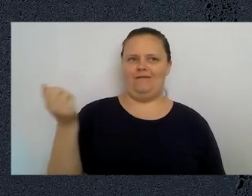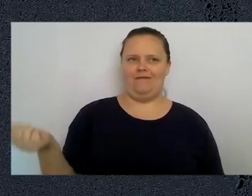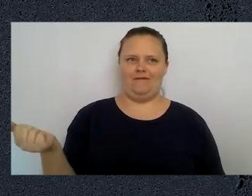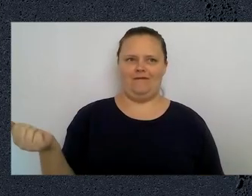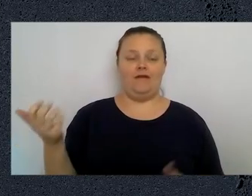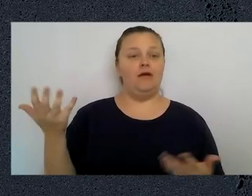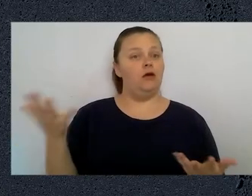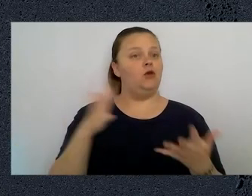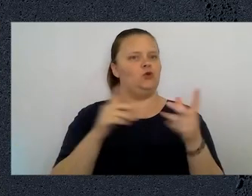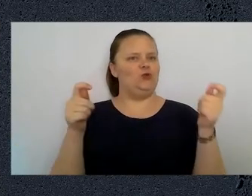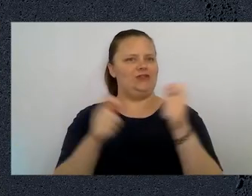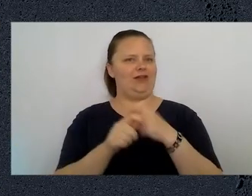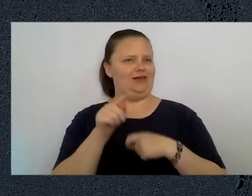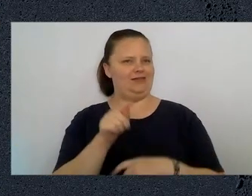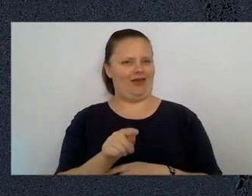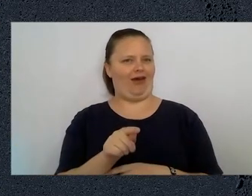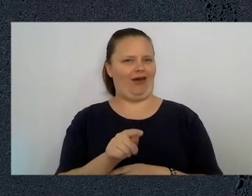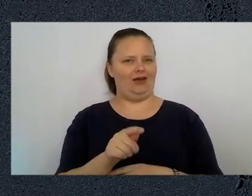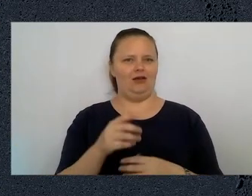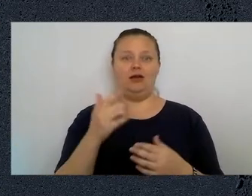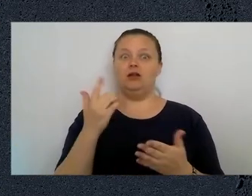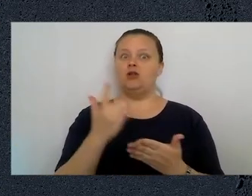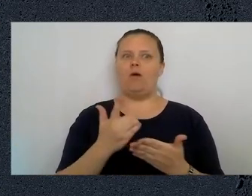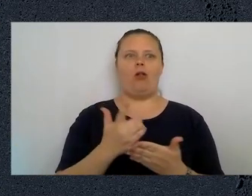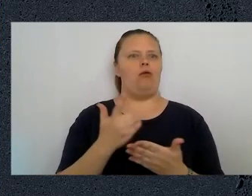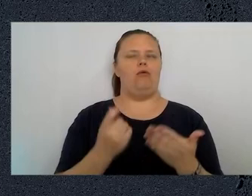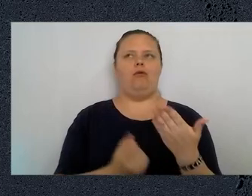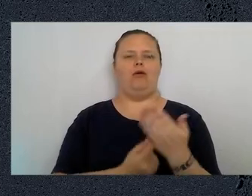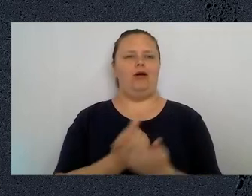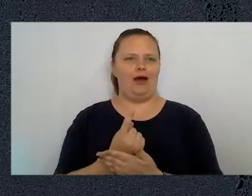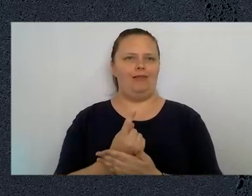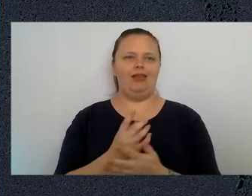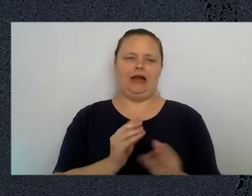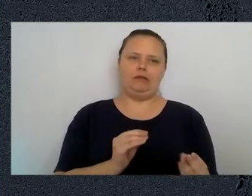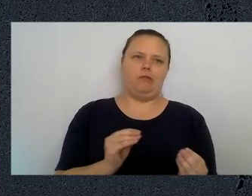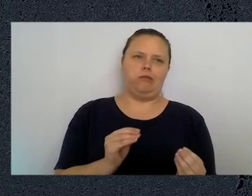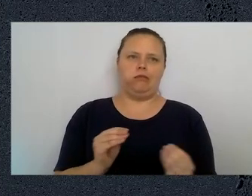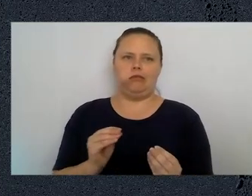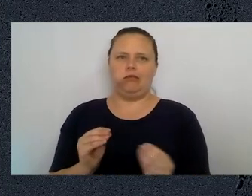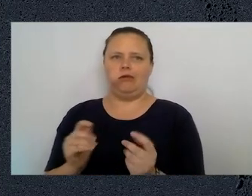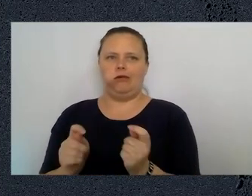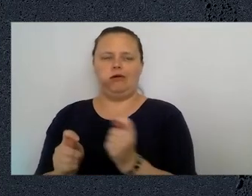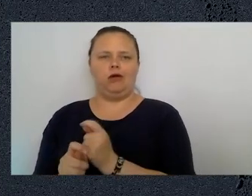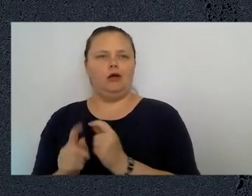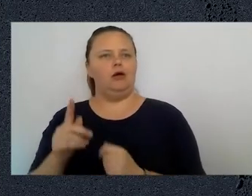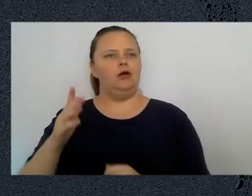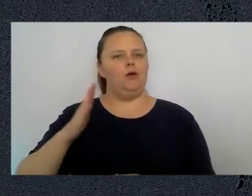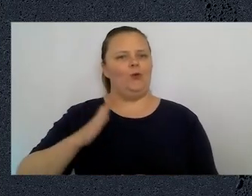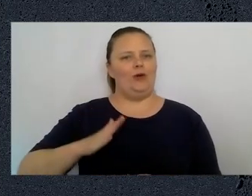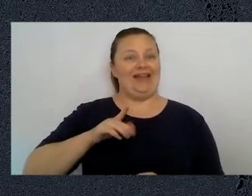and there's so much going on to that is shifting that, we need that